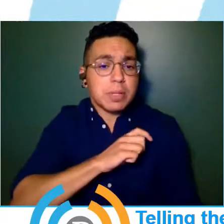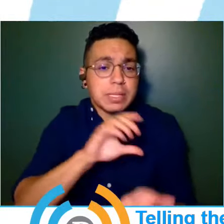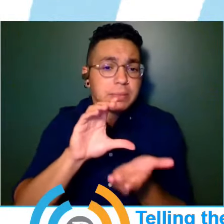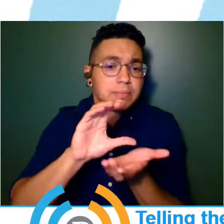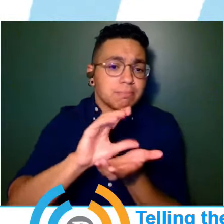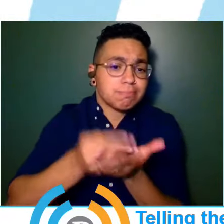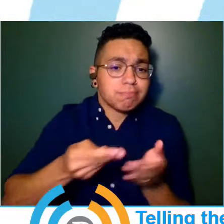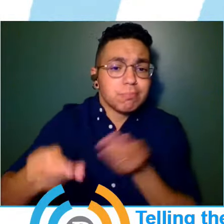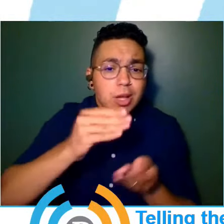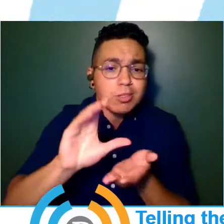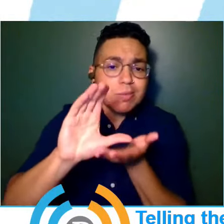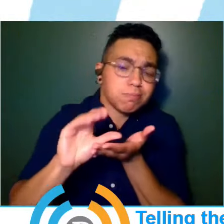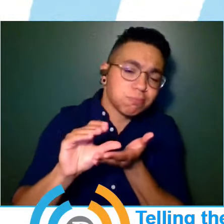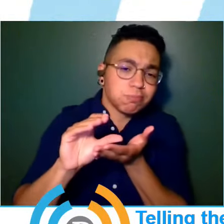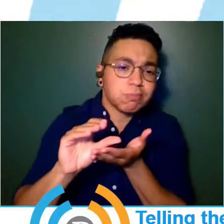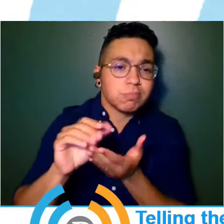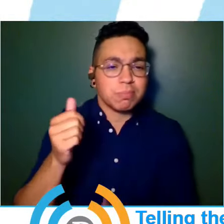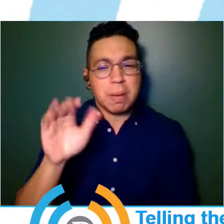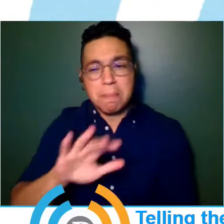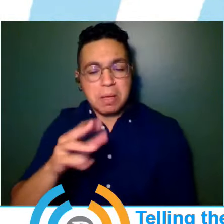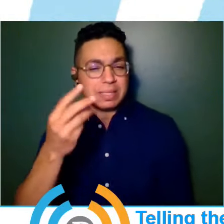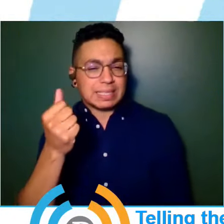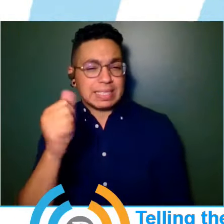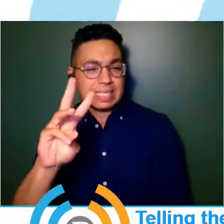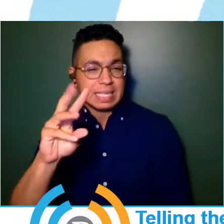by about $15 million and is